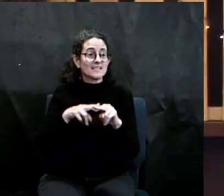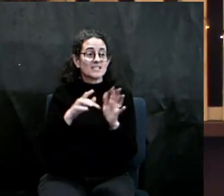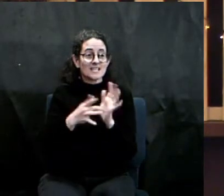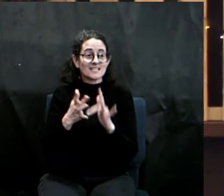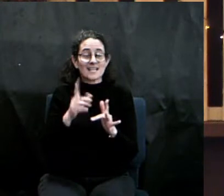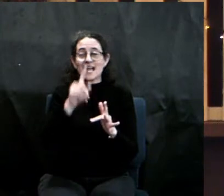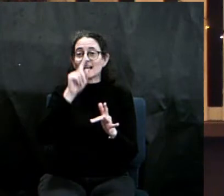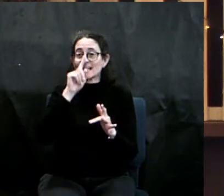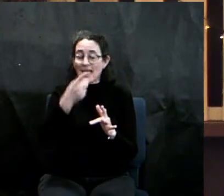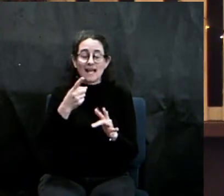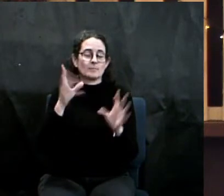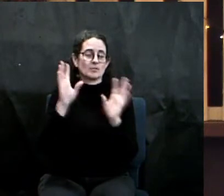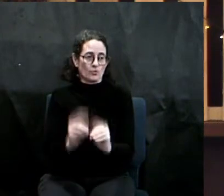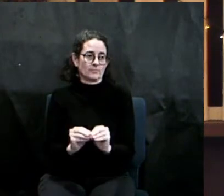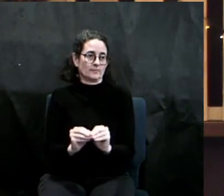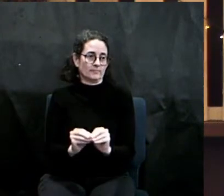This final episode of Acts,